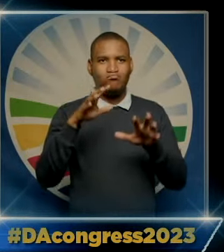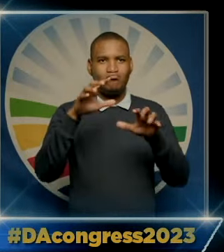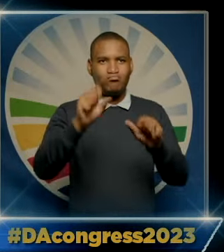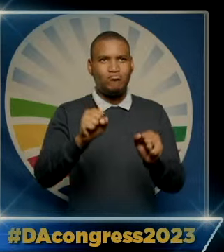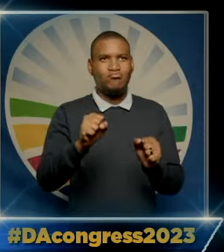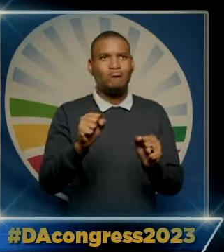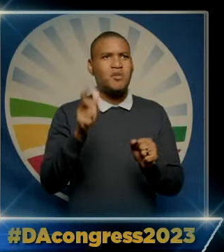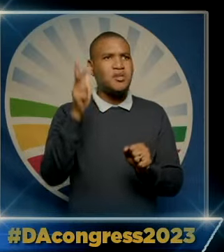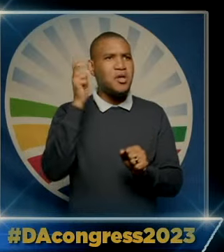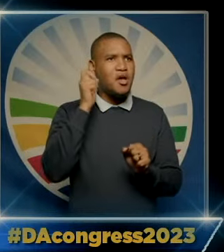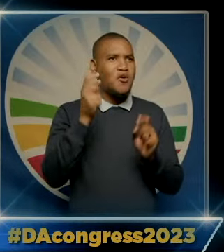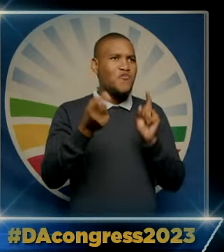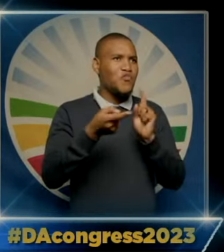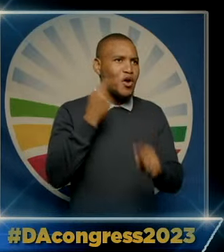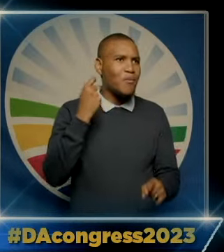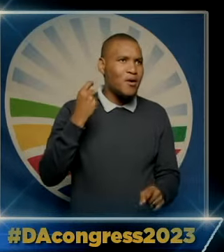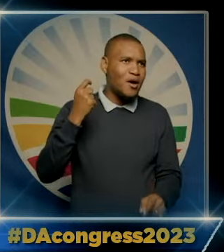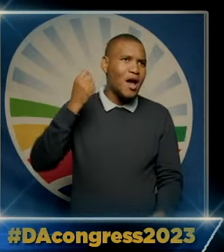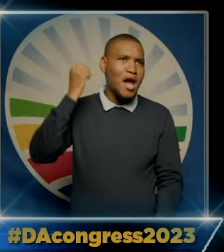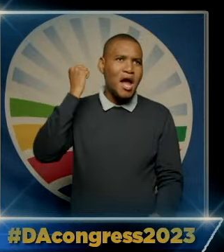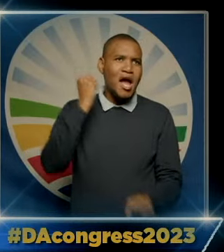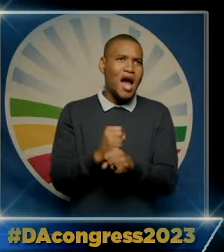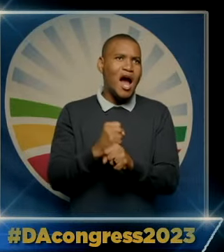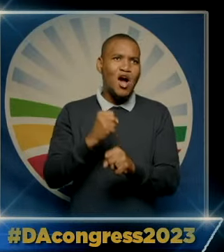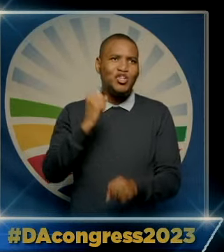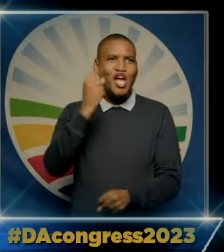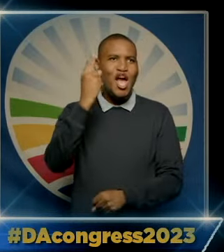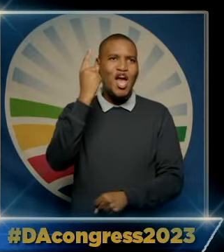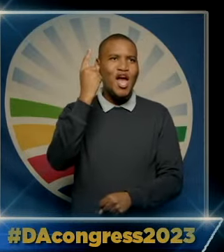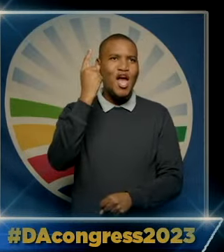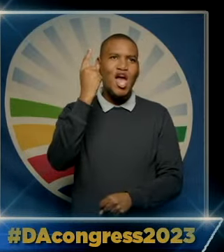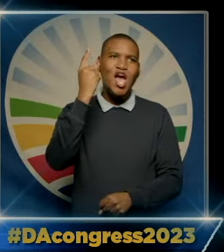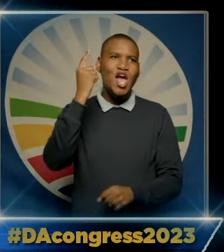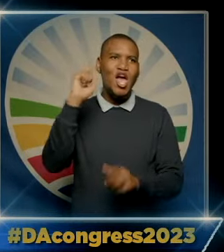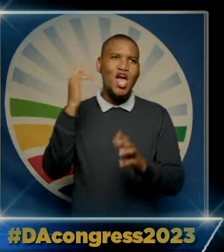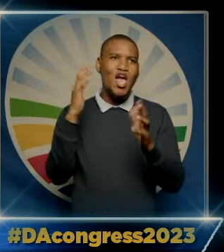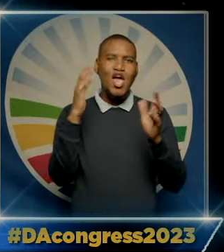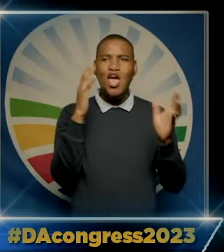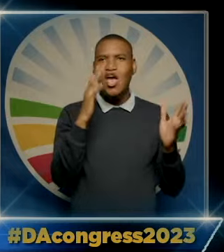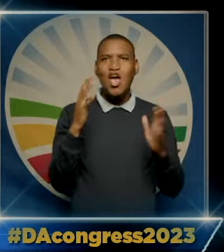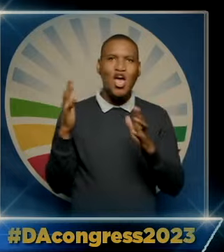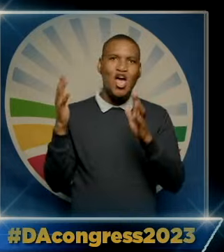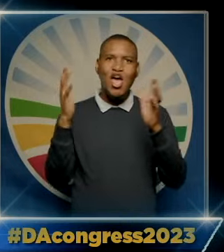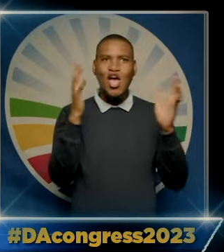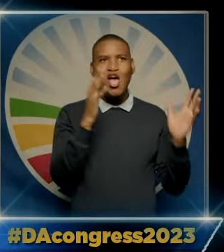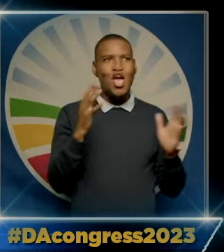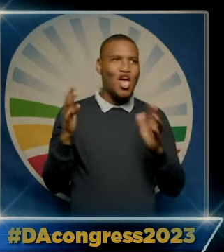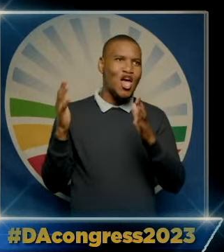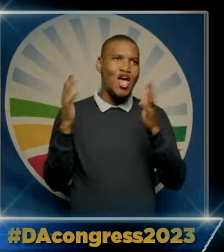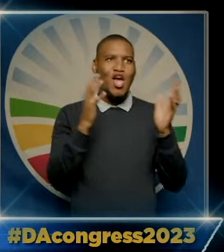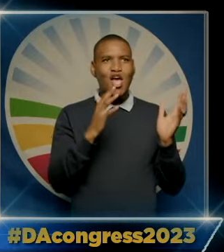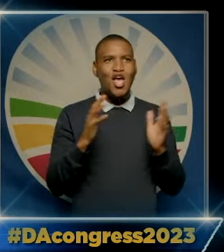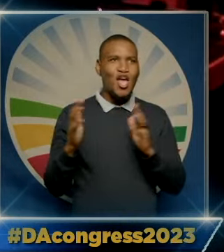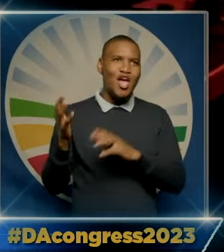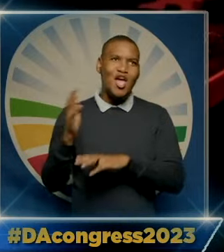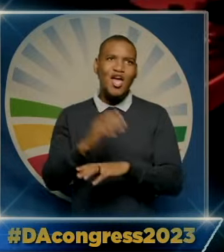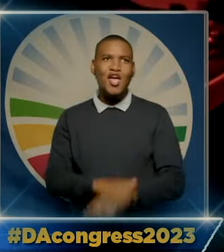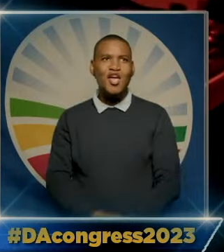Let's hear it for our delegates from Gauteng. Hello, Gauteng.